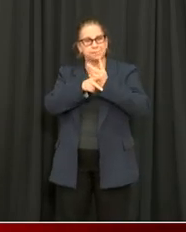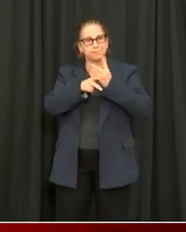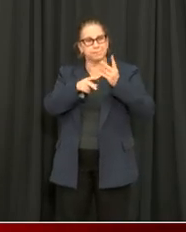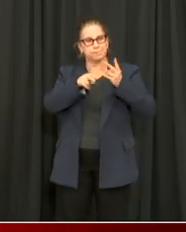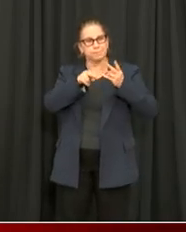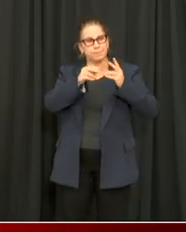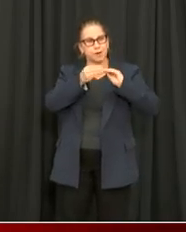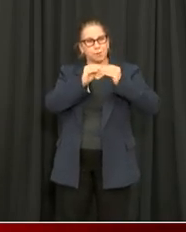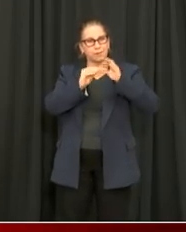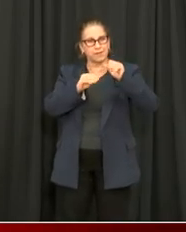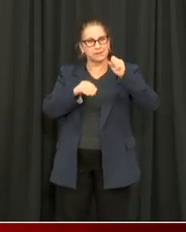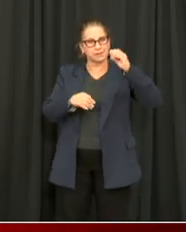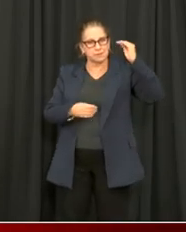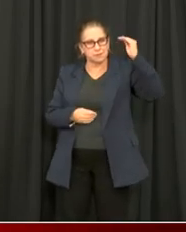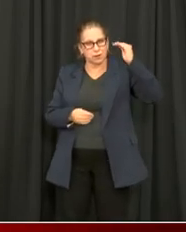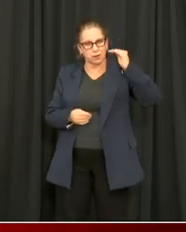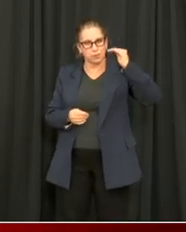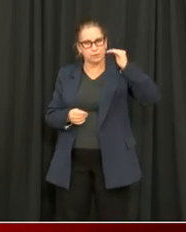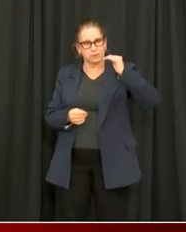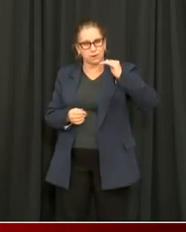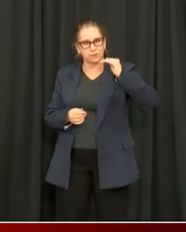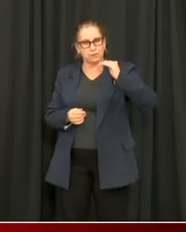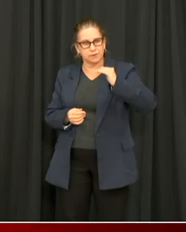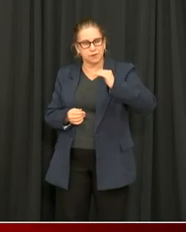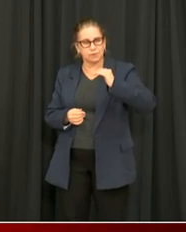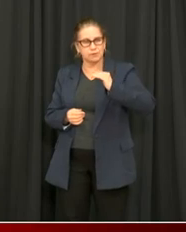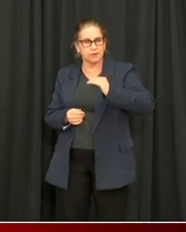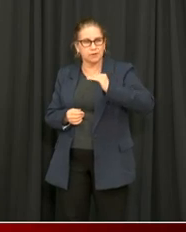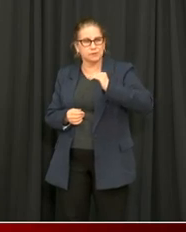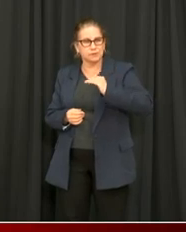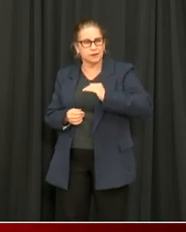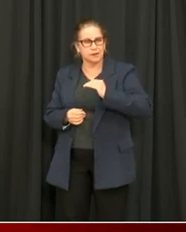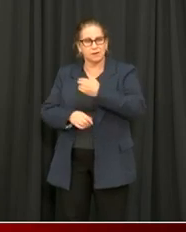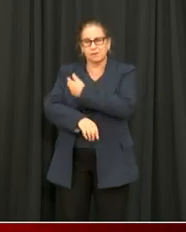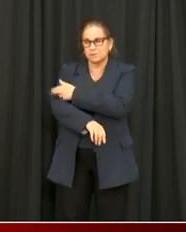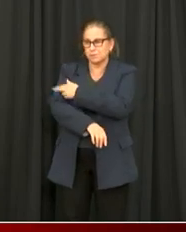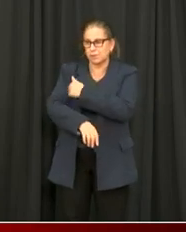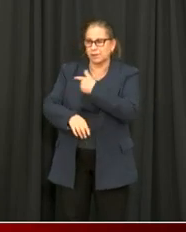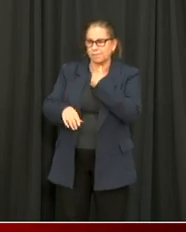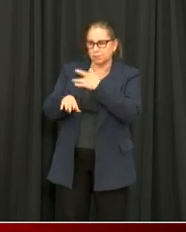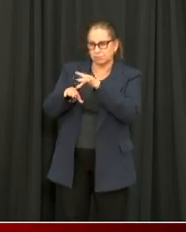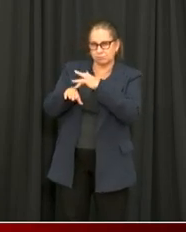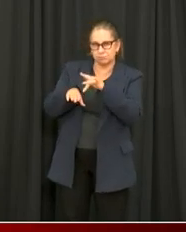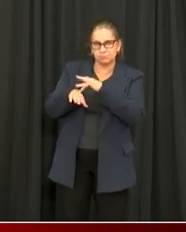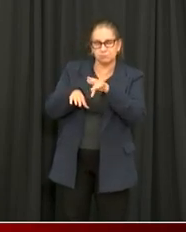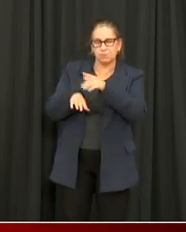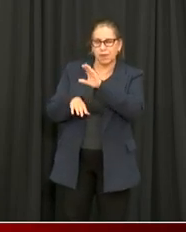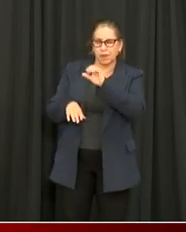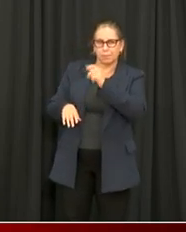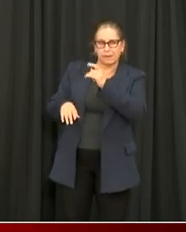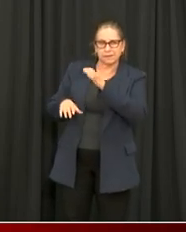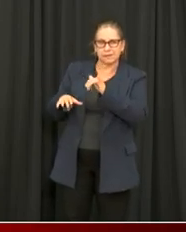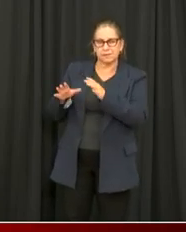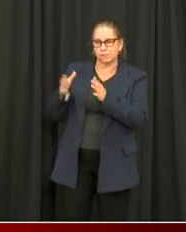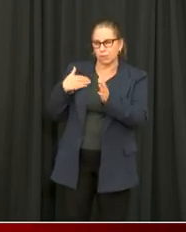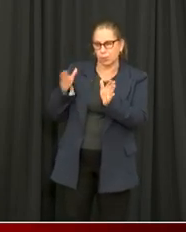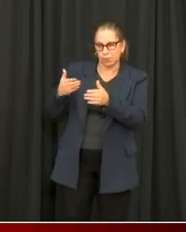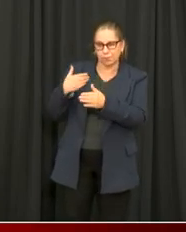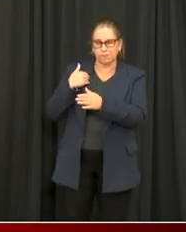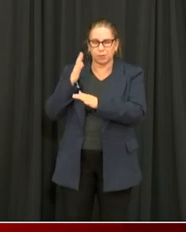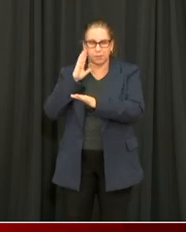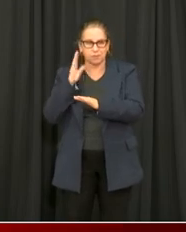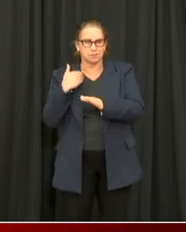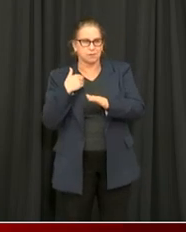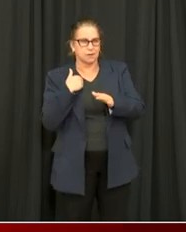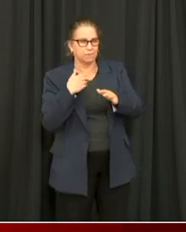cases going down, and our hospital capacity, even with turning on